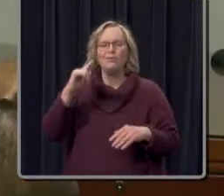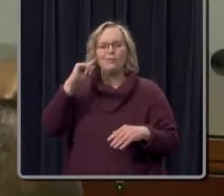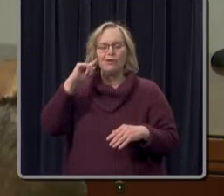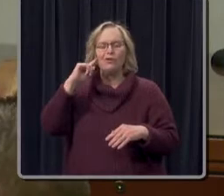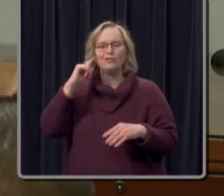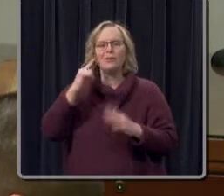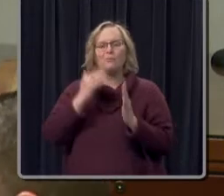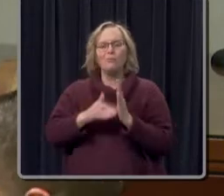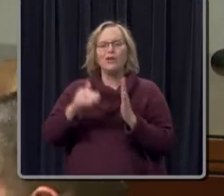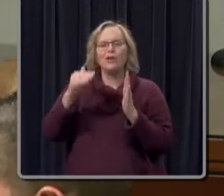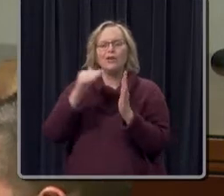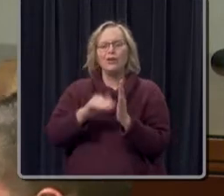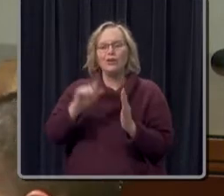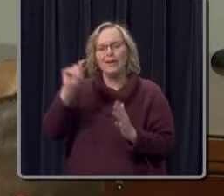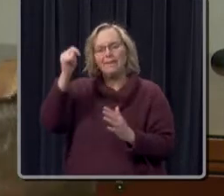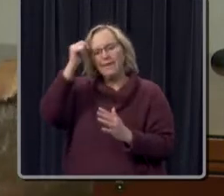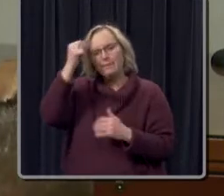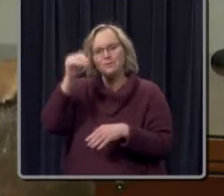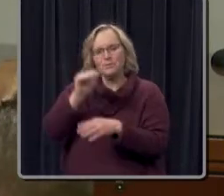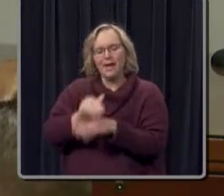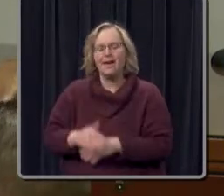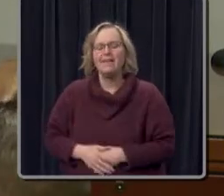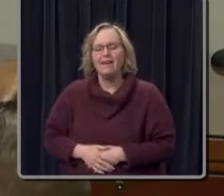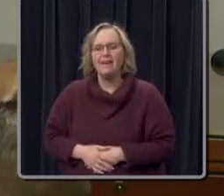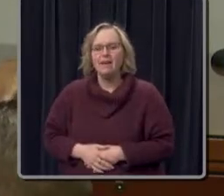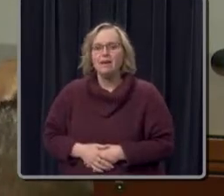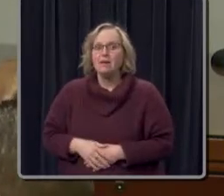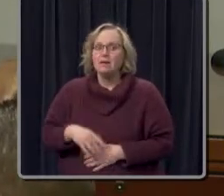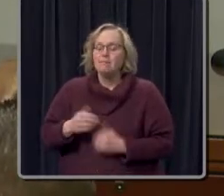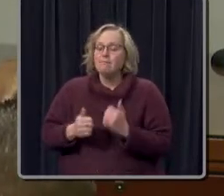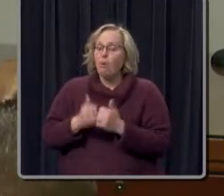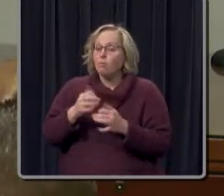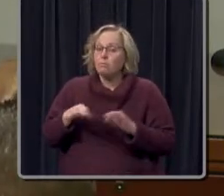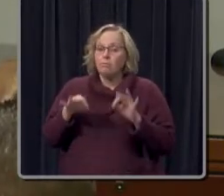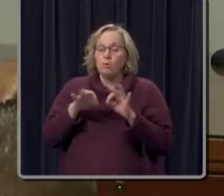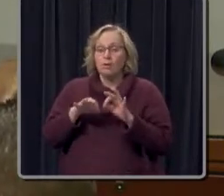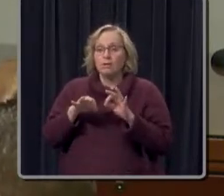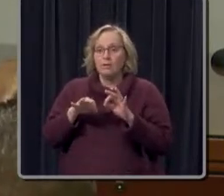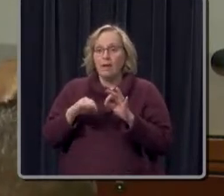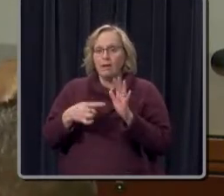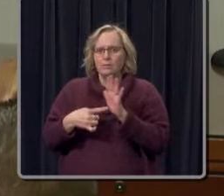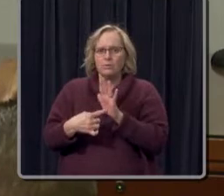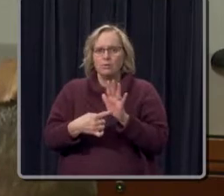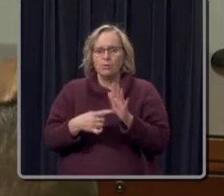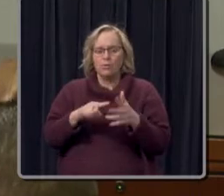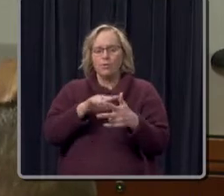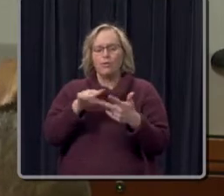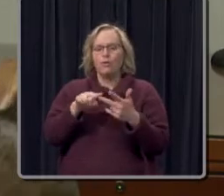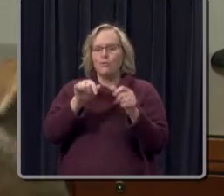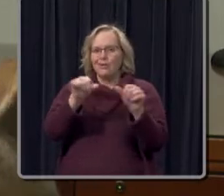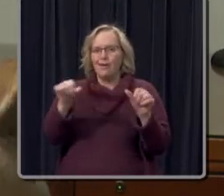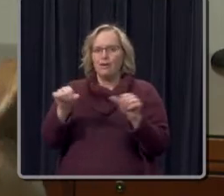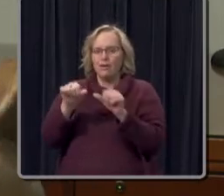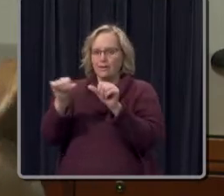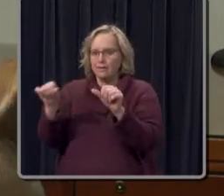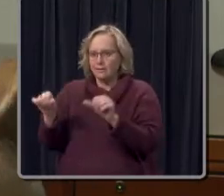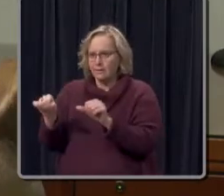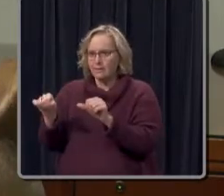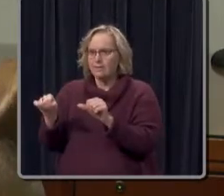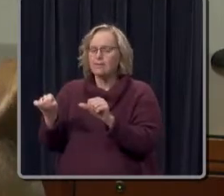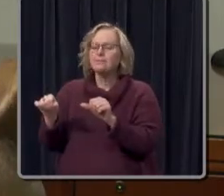themes tonight. Most importantly, as we've shared those three areas with you, is the idea,